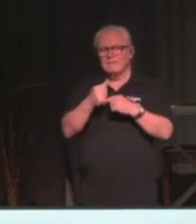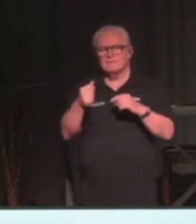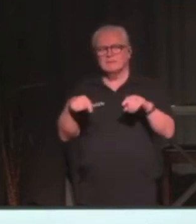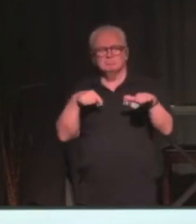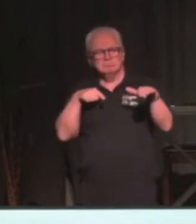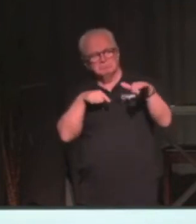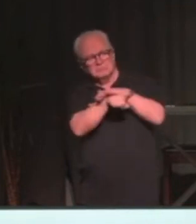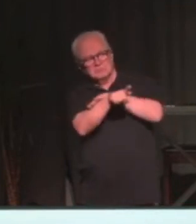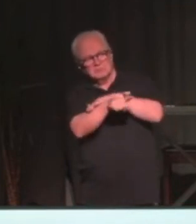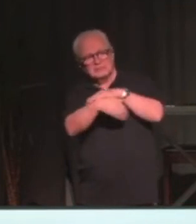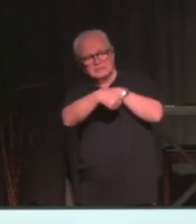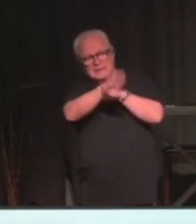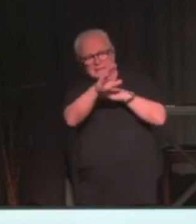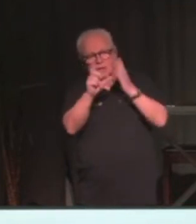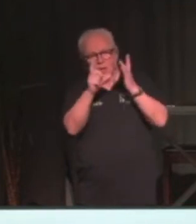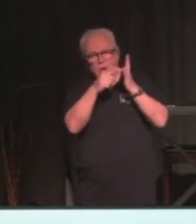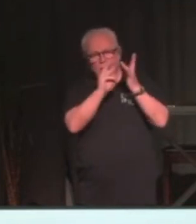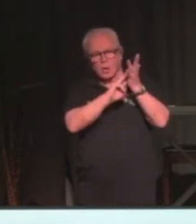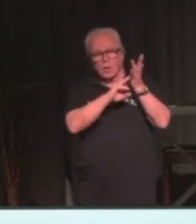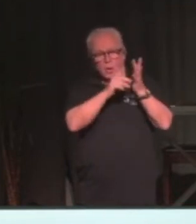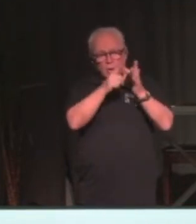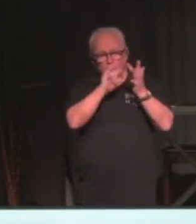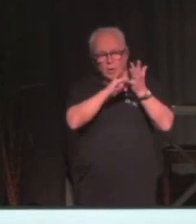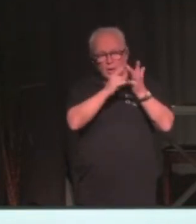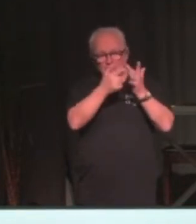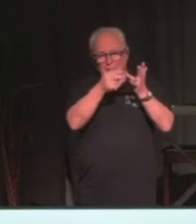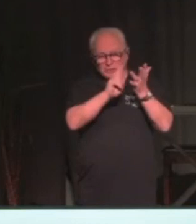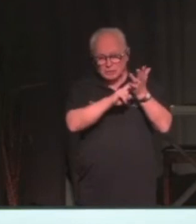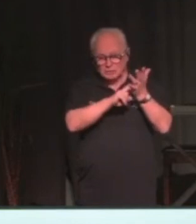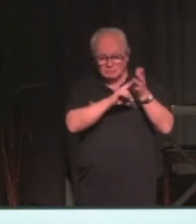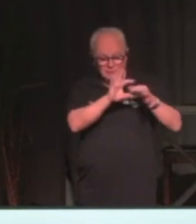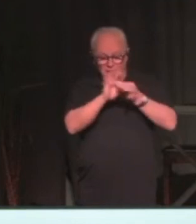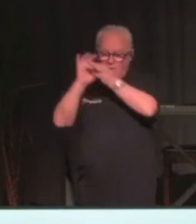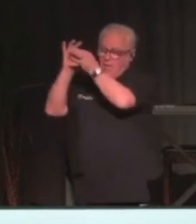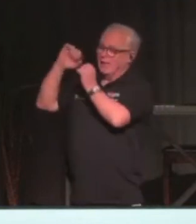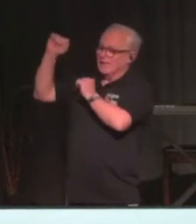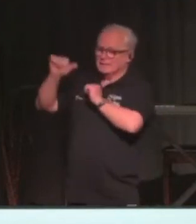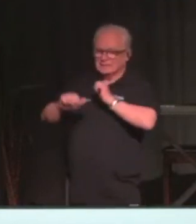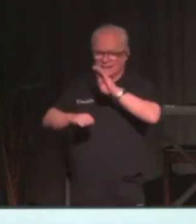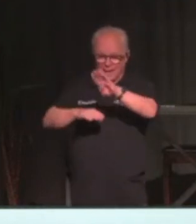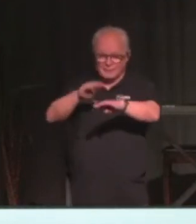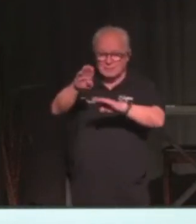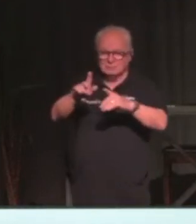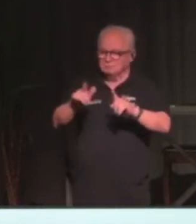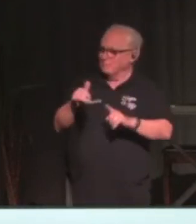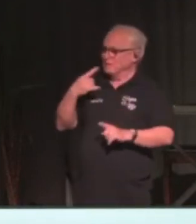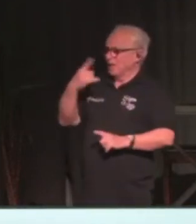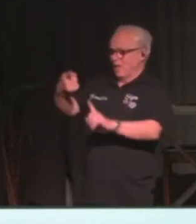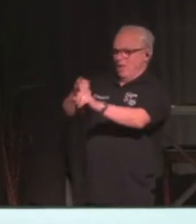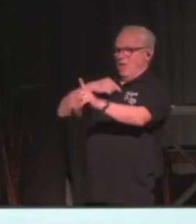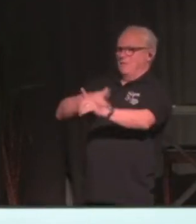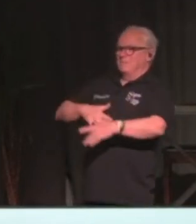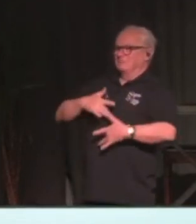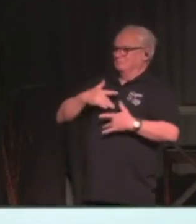for his steps, just in case you're feeling like, you know what, Pastor, I'm doing this and I don't